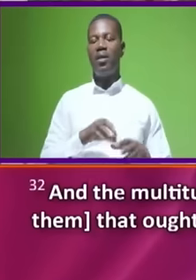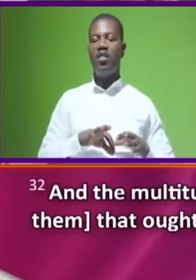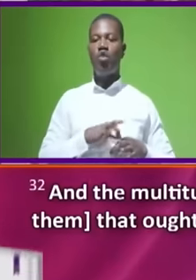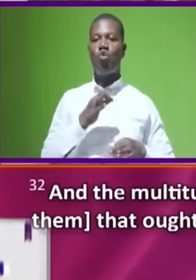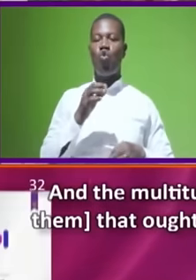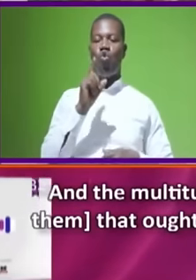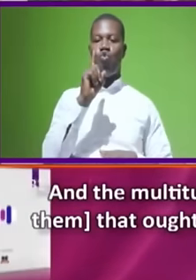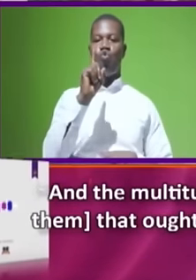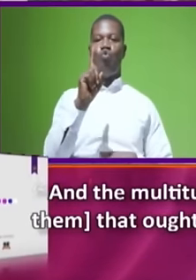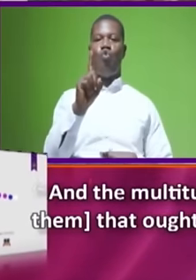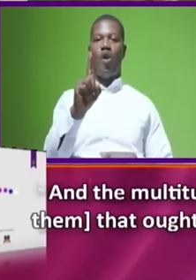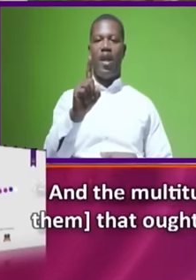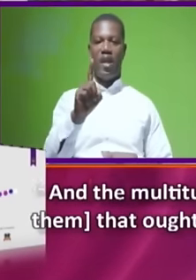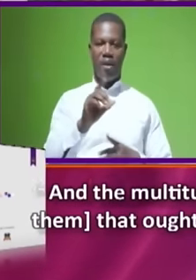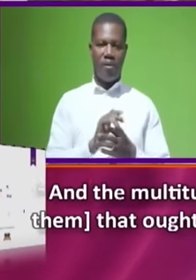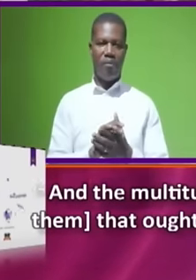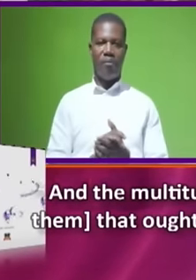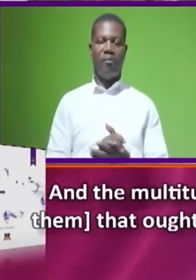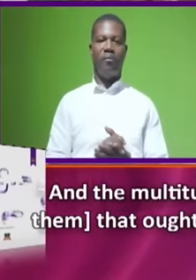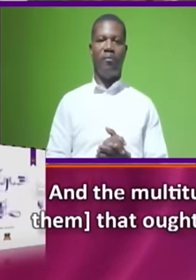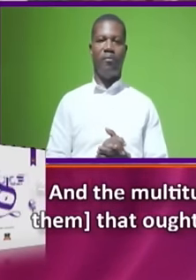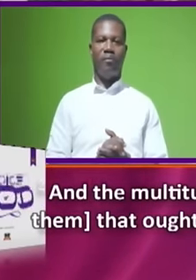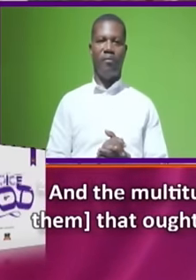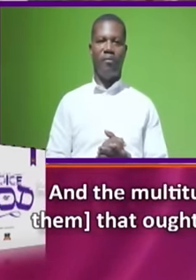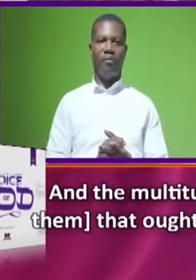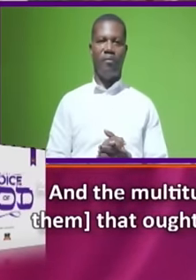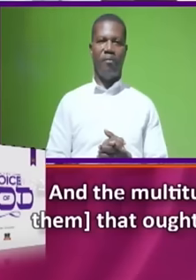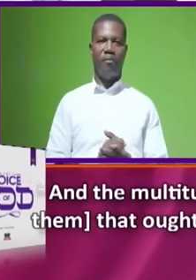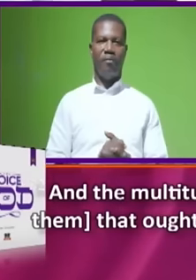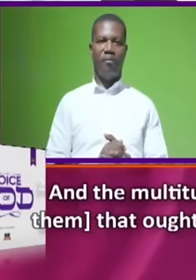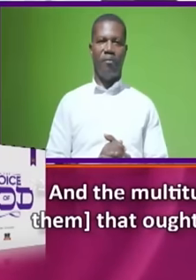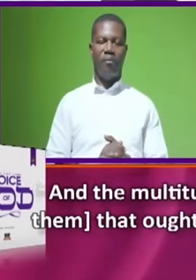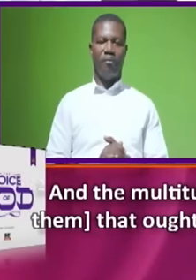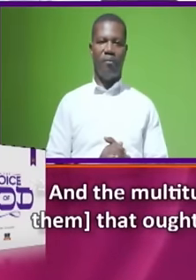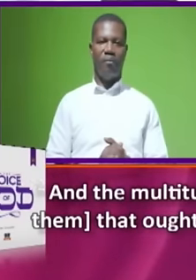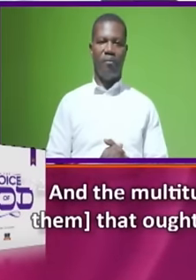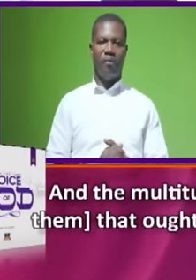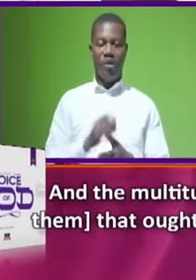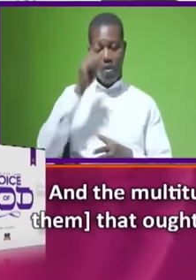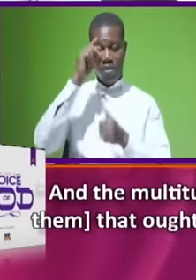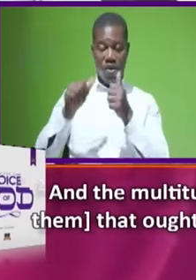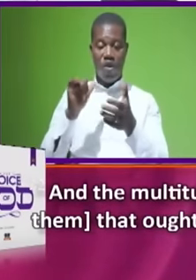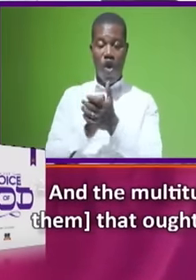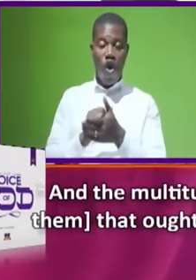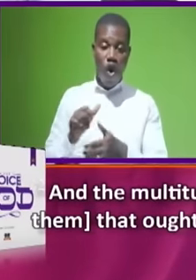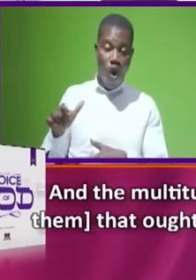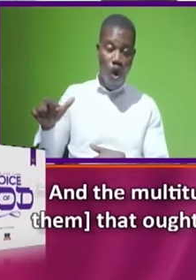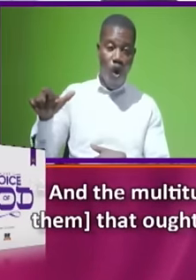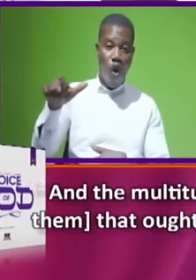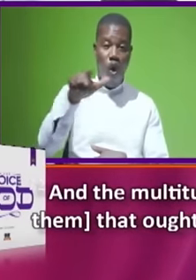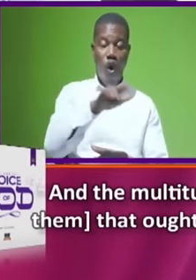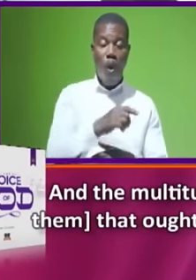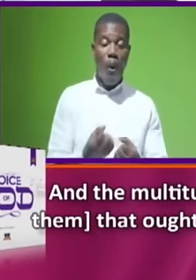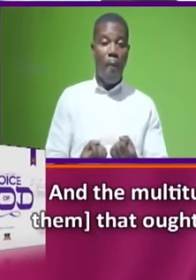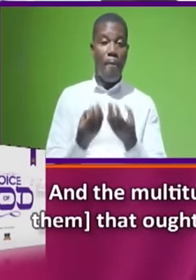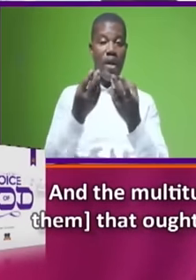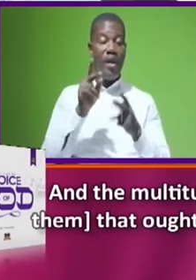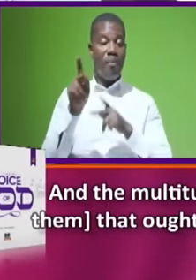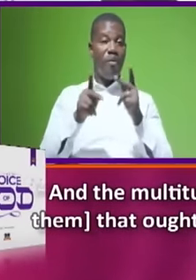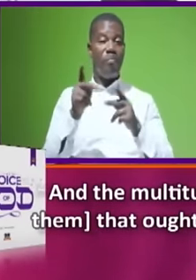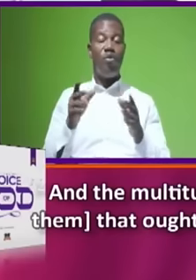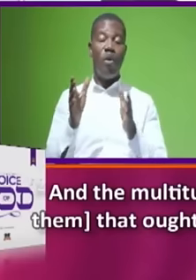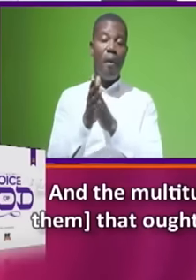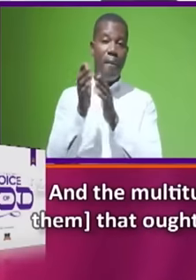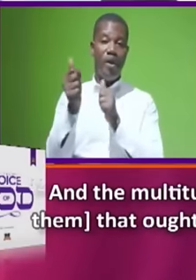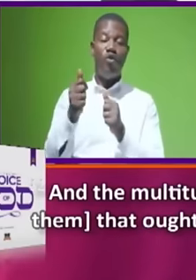Akoma ene won kra ye ba ko. Enu nti won yin na wo mu bebre a wo gidi